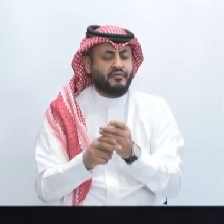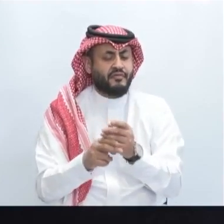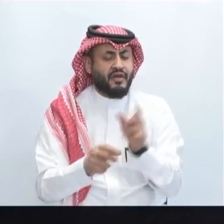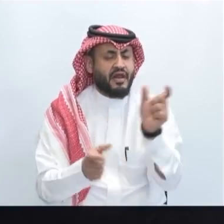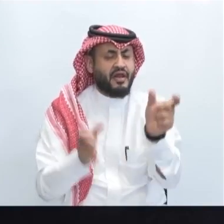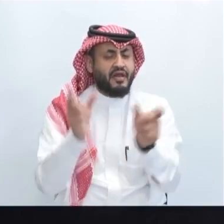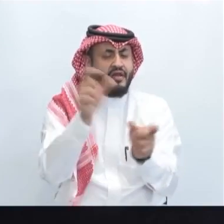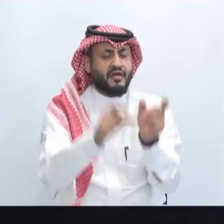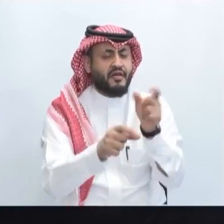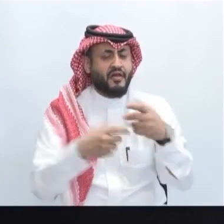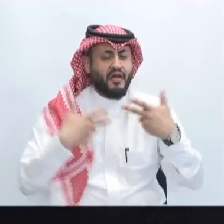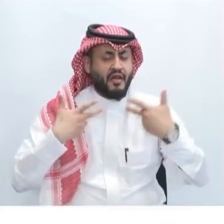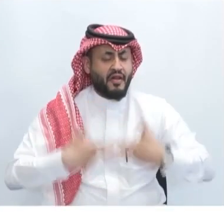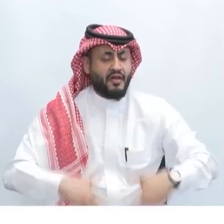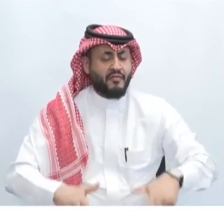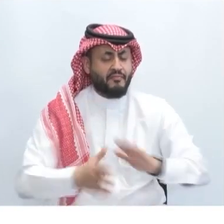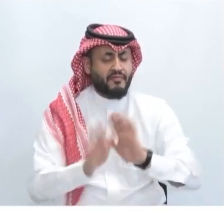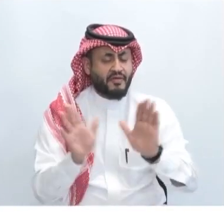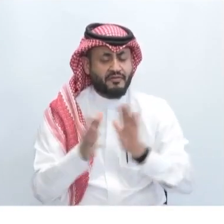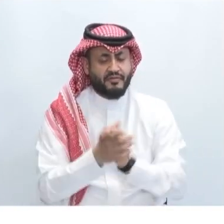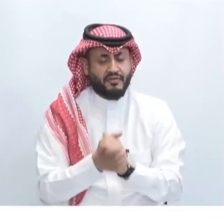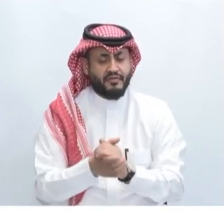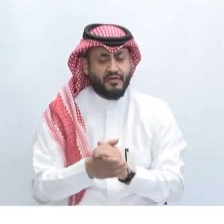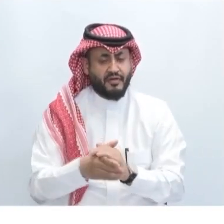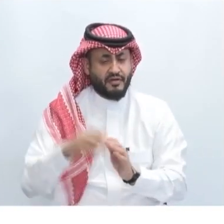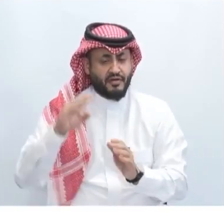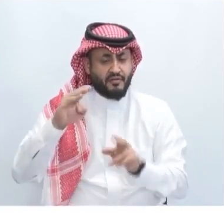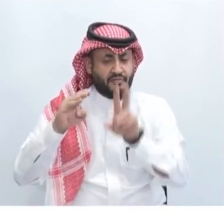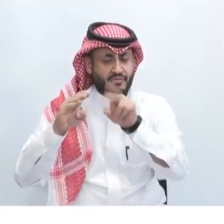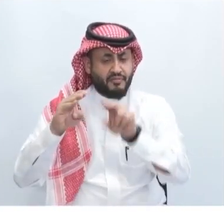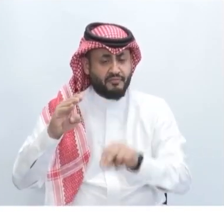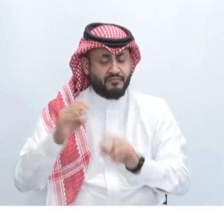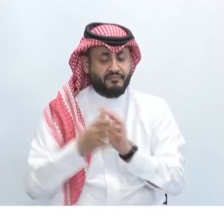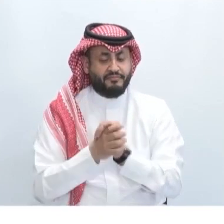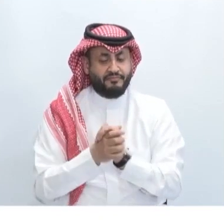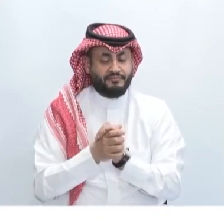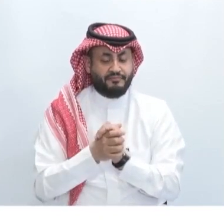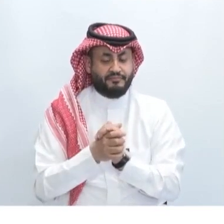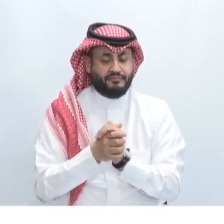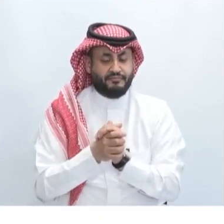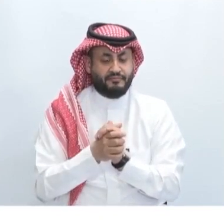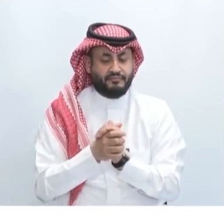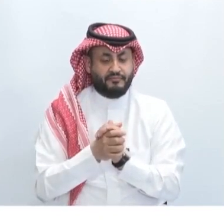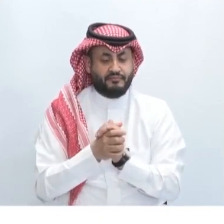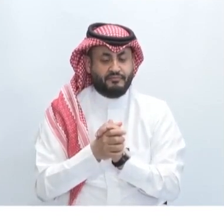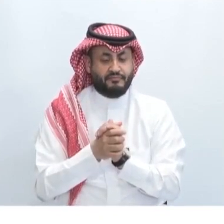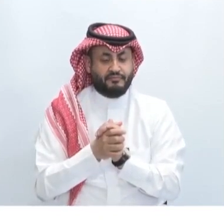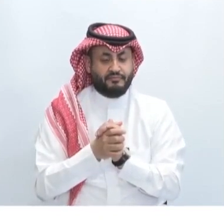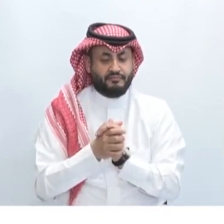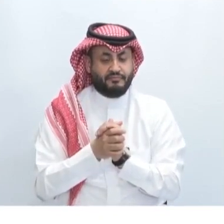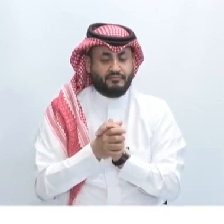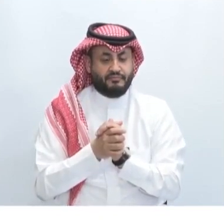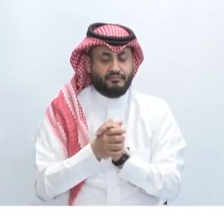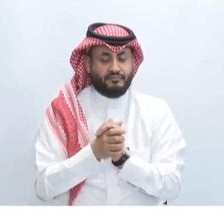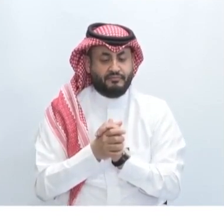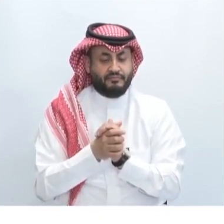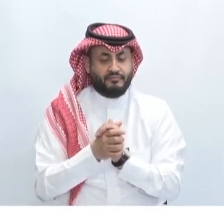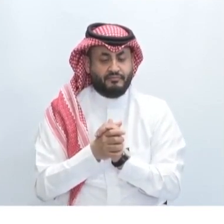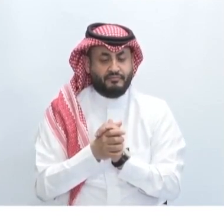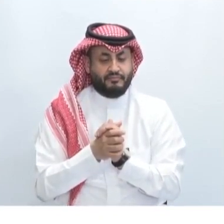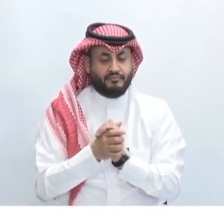item or the clothing, t-shirt, sweater, cap, but we kept the same question. And